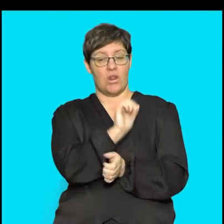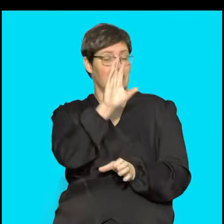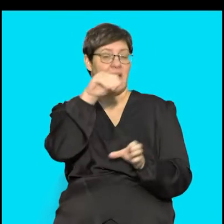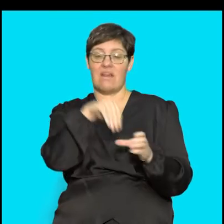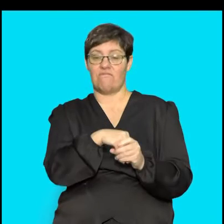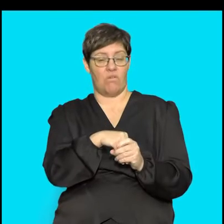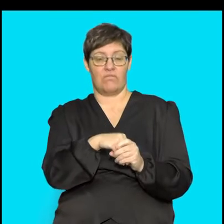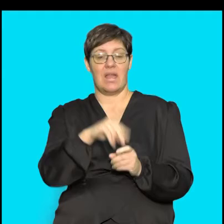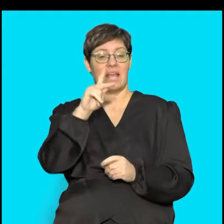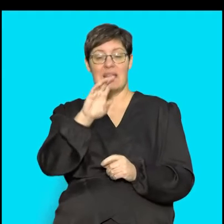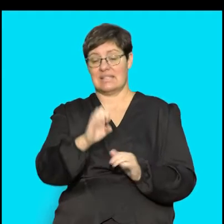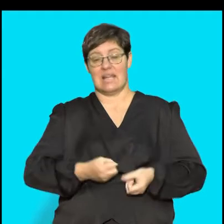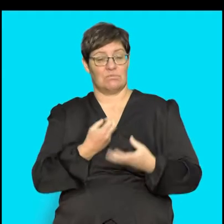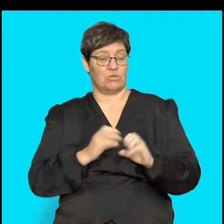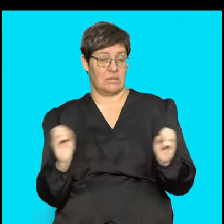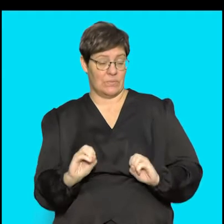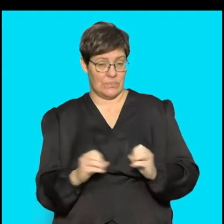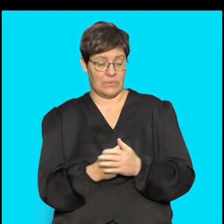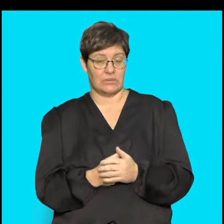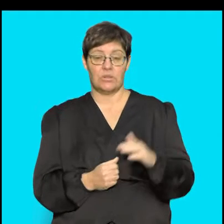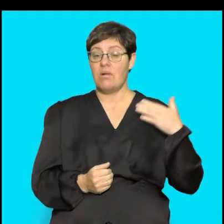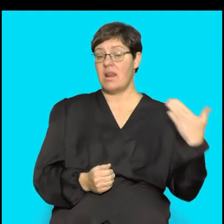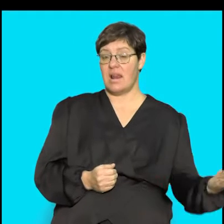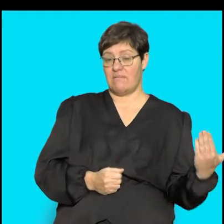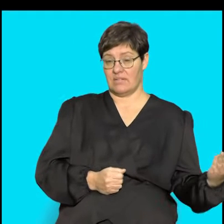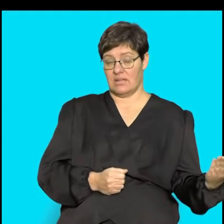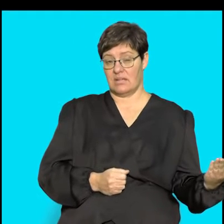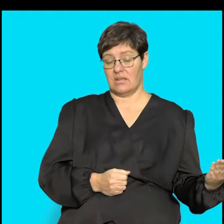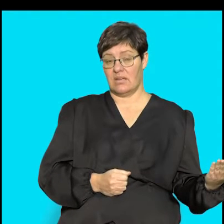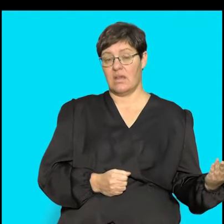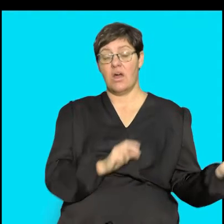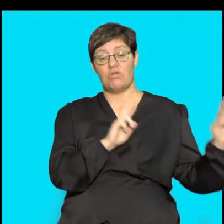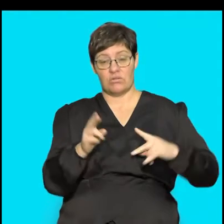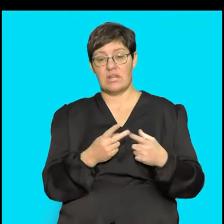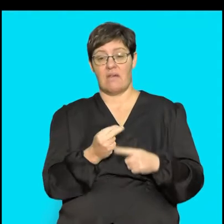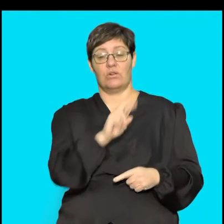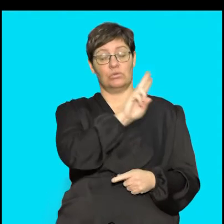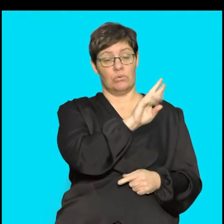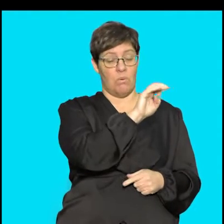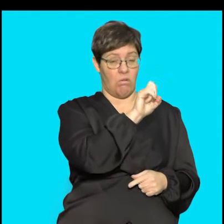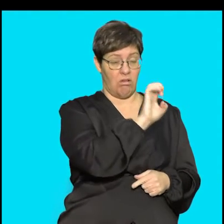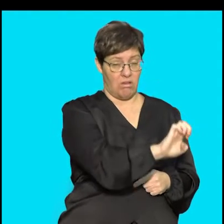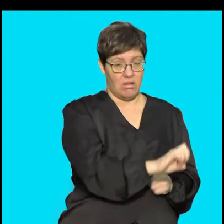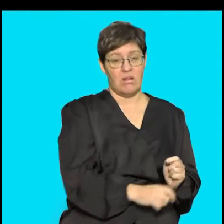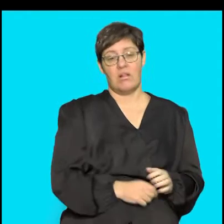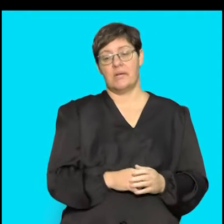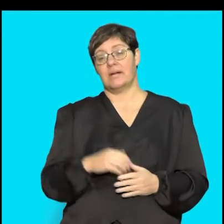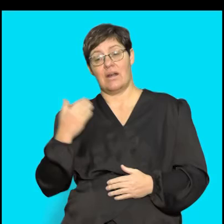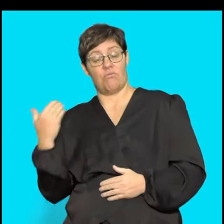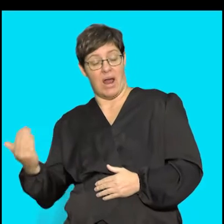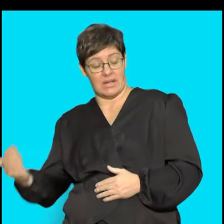is not part of our Kc expression. So on my left-hand side for my reactants, I have 2 moles. And on